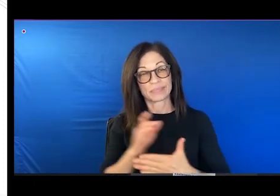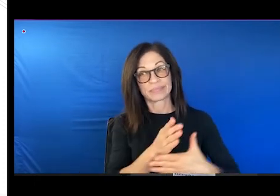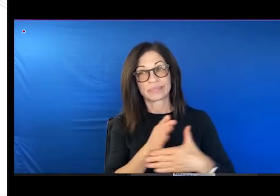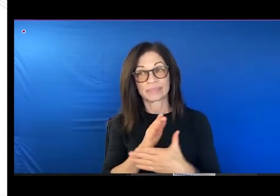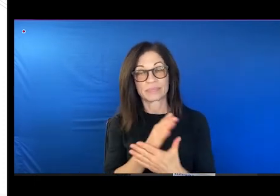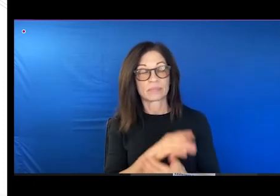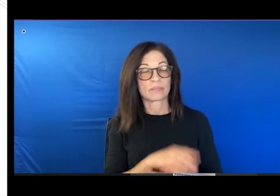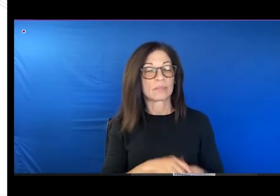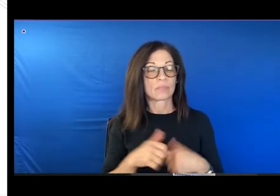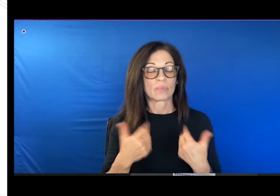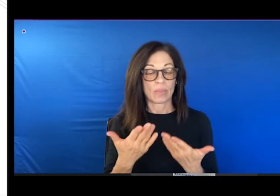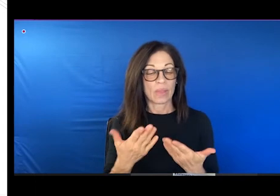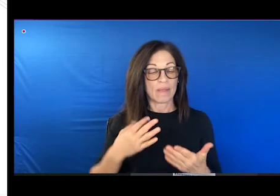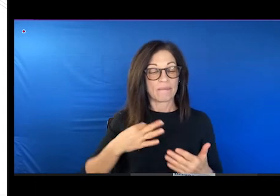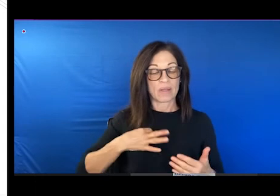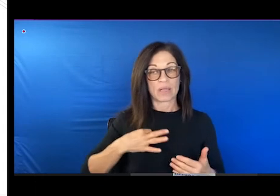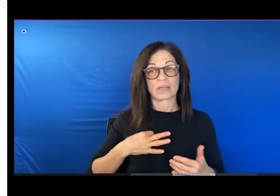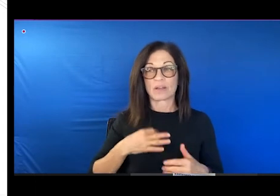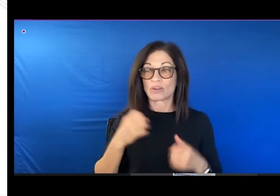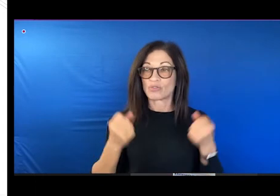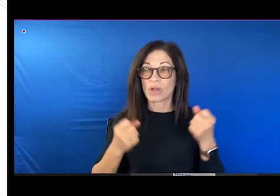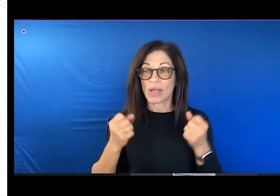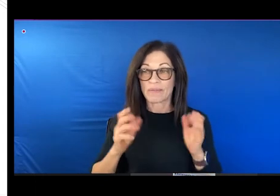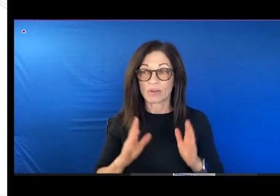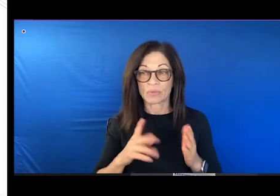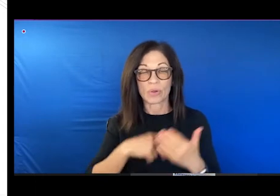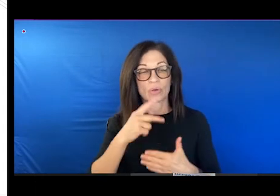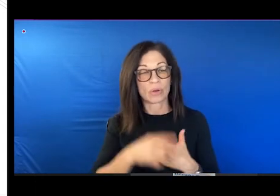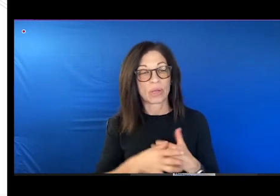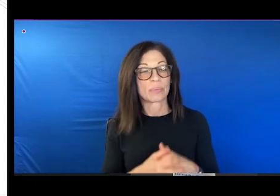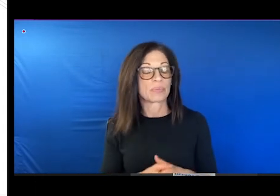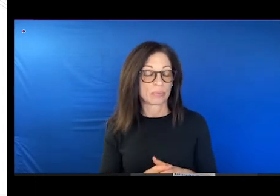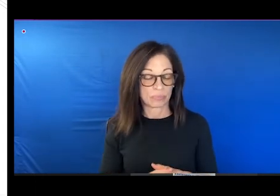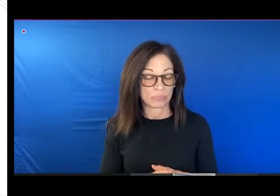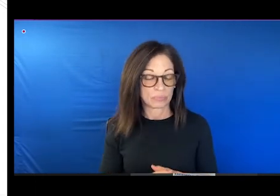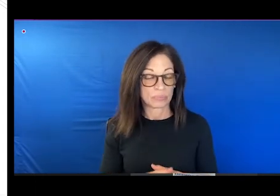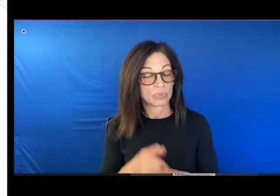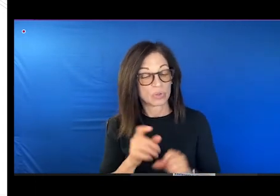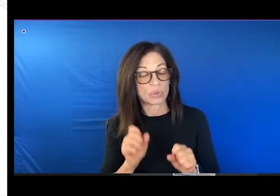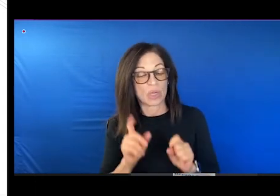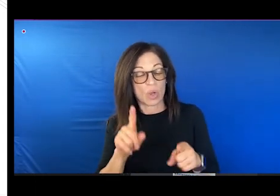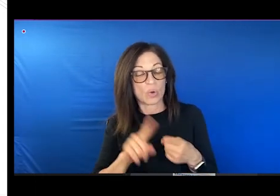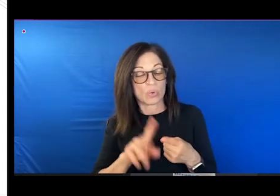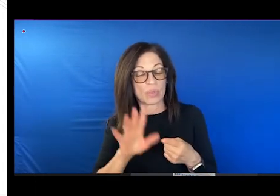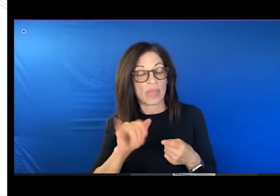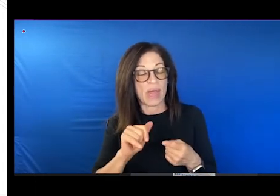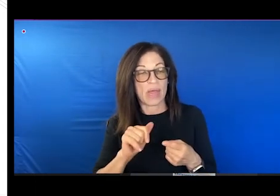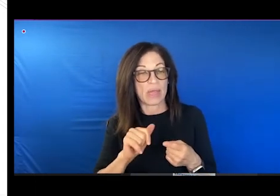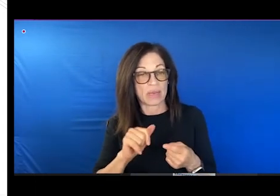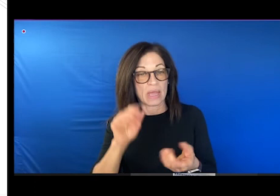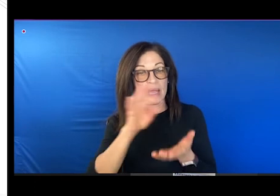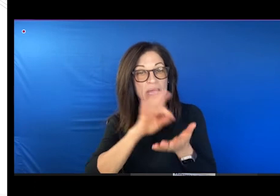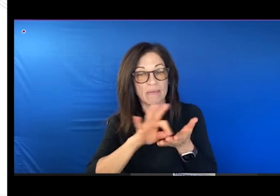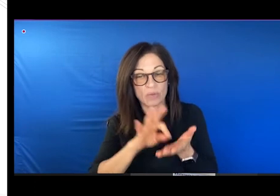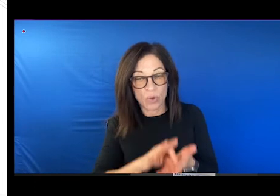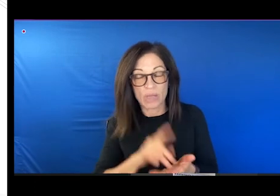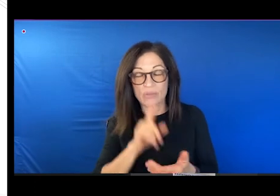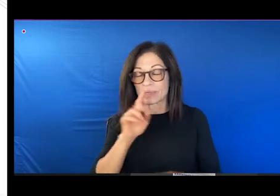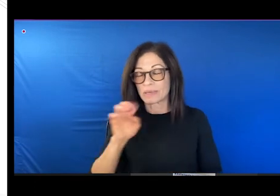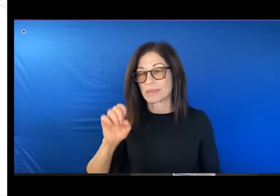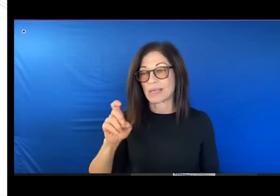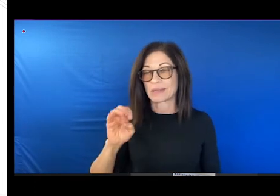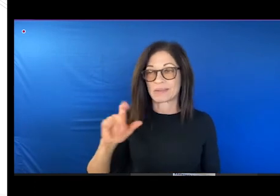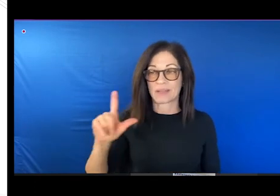sharing expenses, providing volunteer driver programs. So you could go to this inventory, and it's an